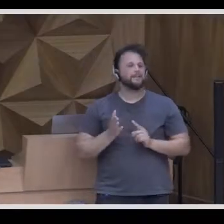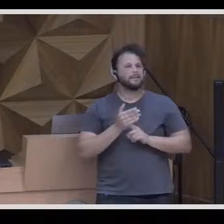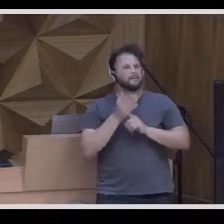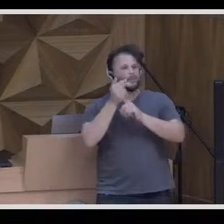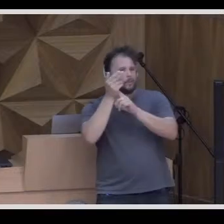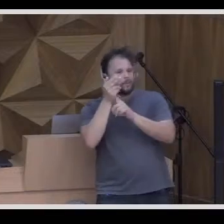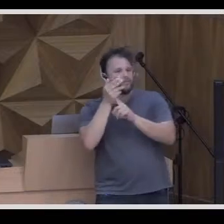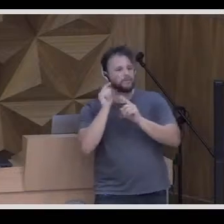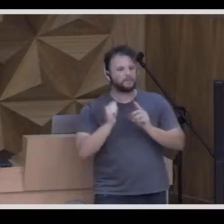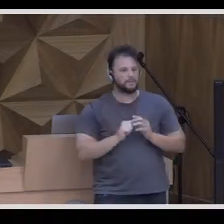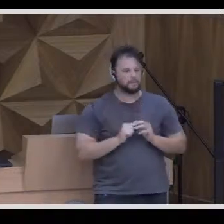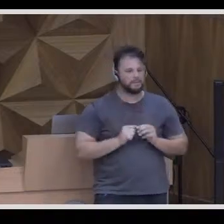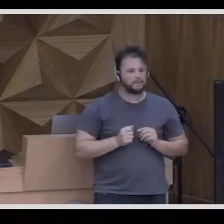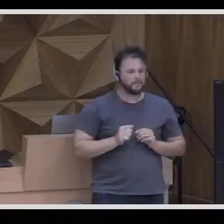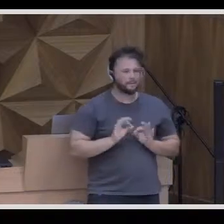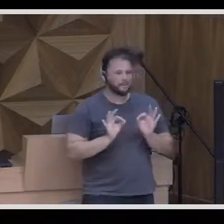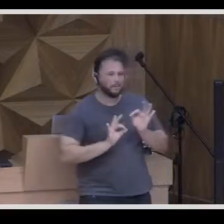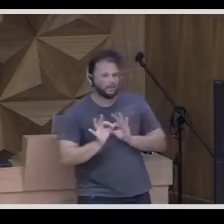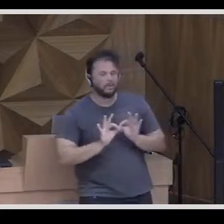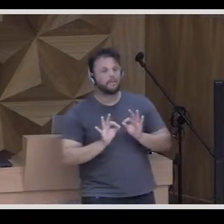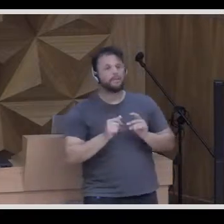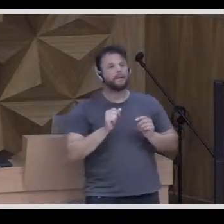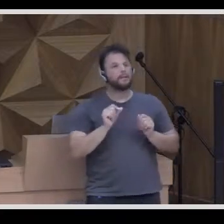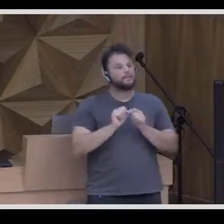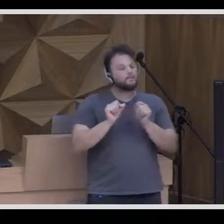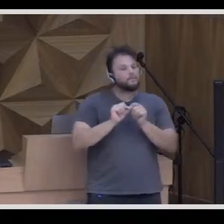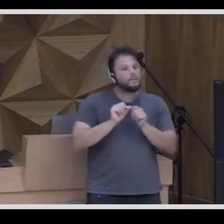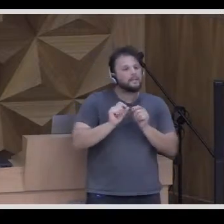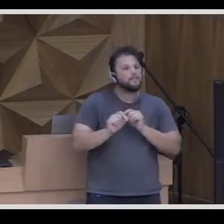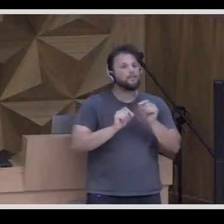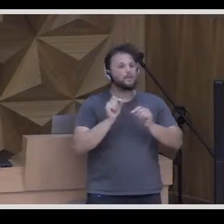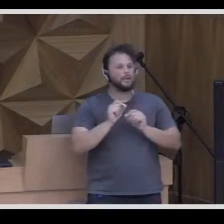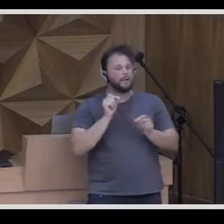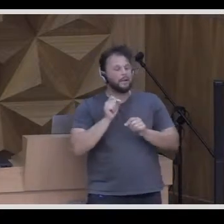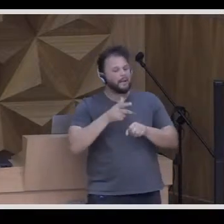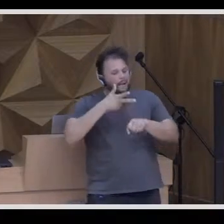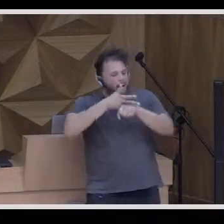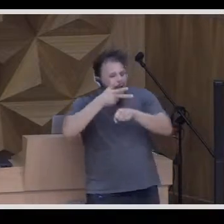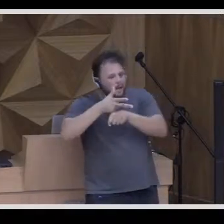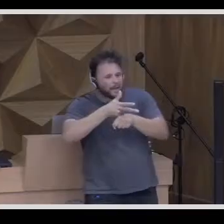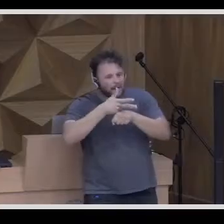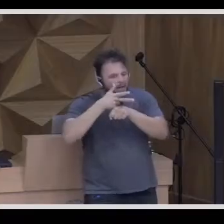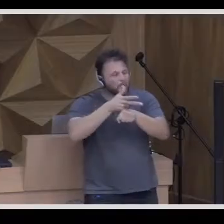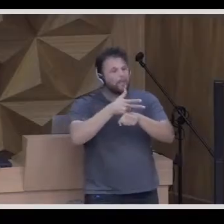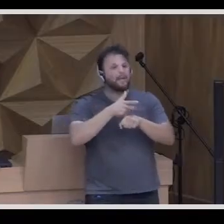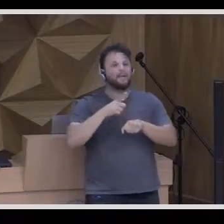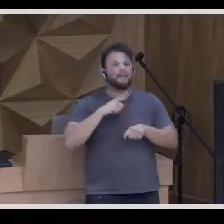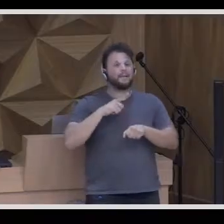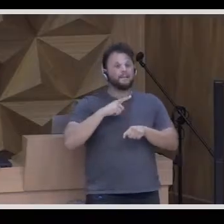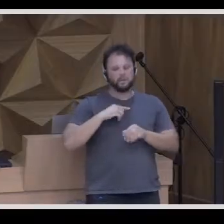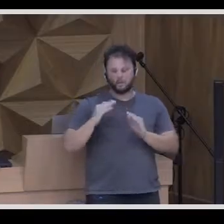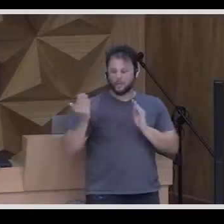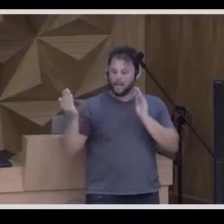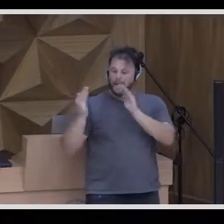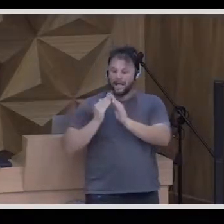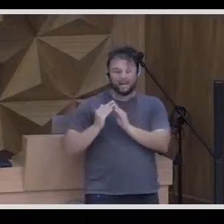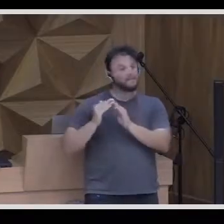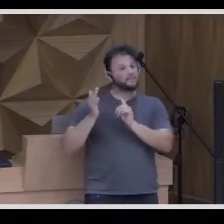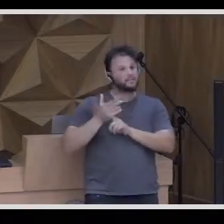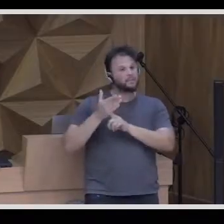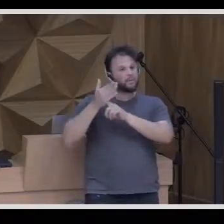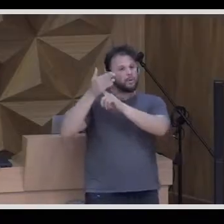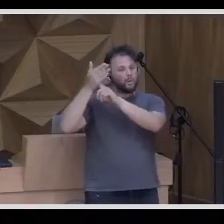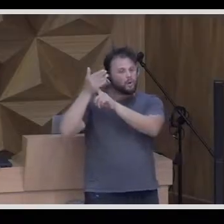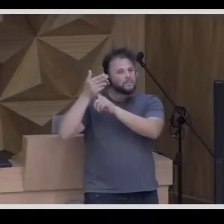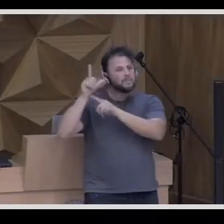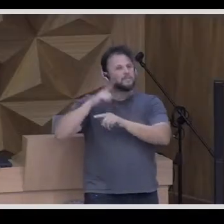and the supervising and cameras and sensors, and as we moved kind of further towards today, the kind of AI